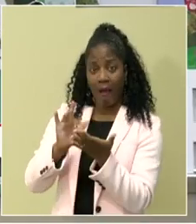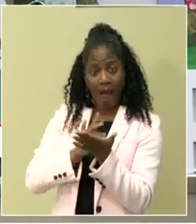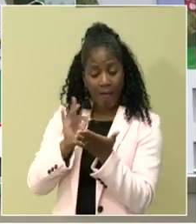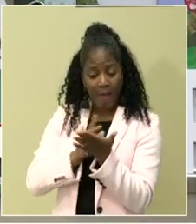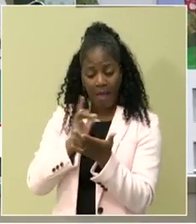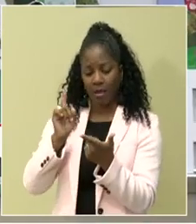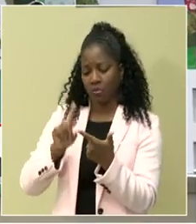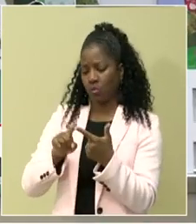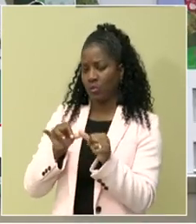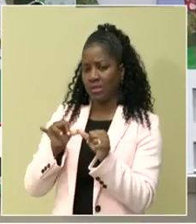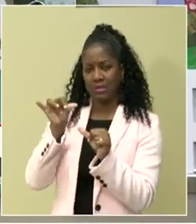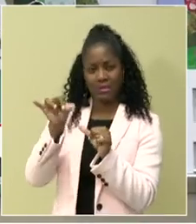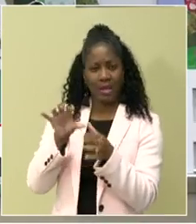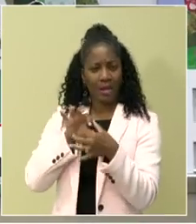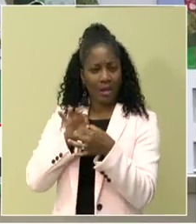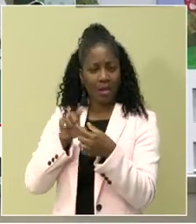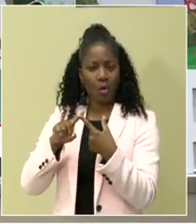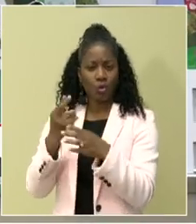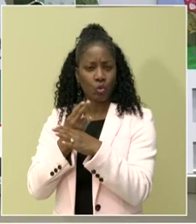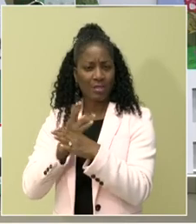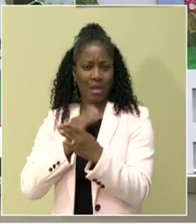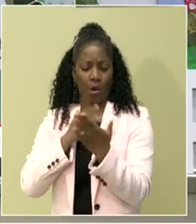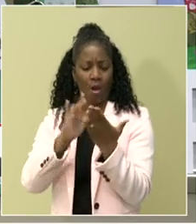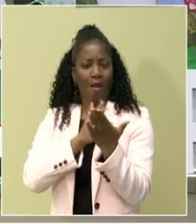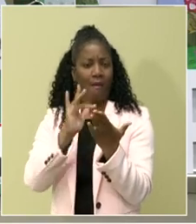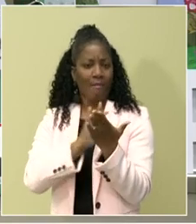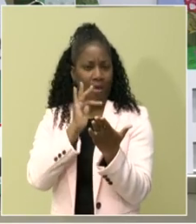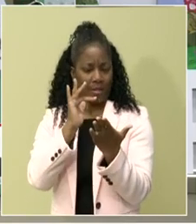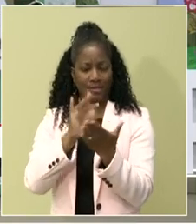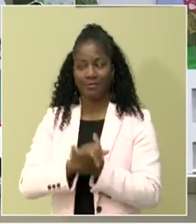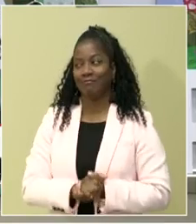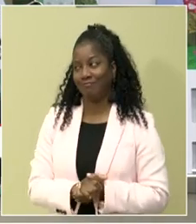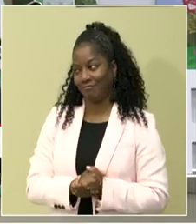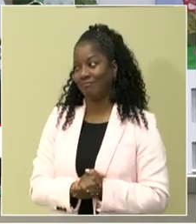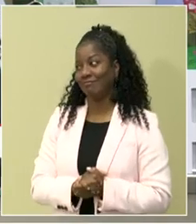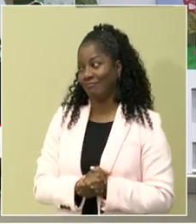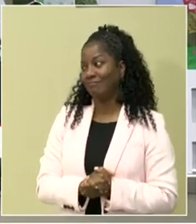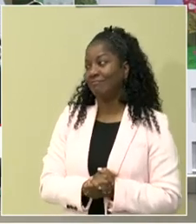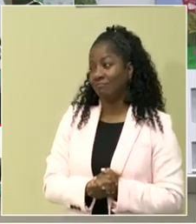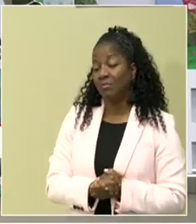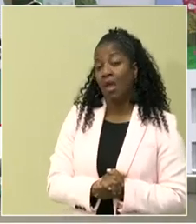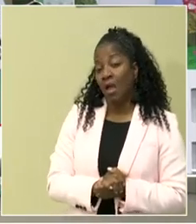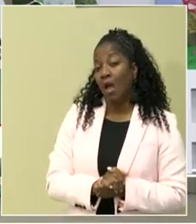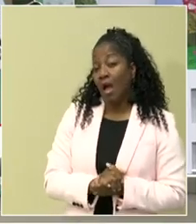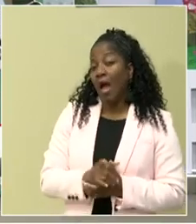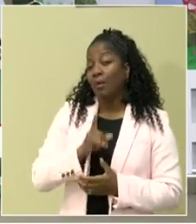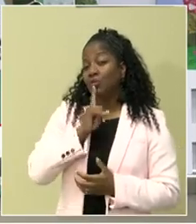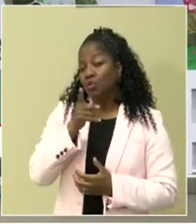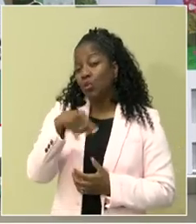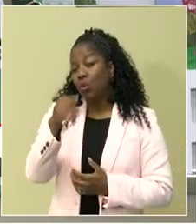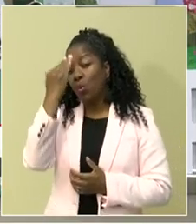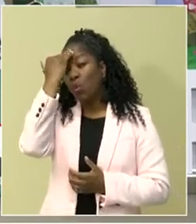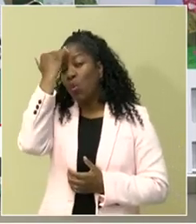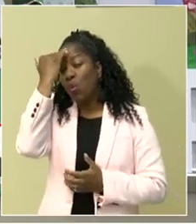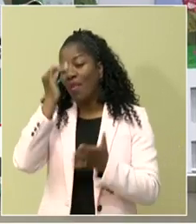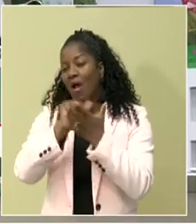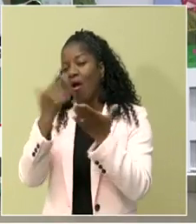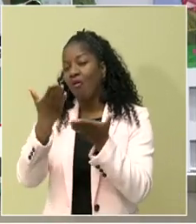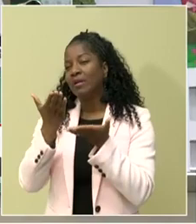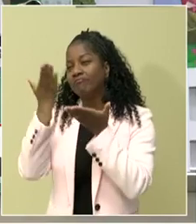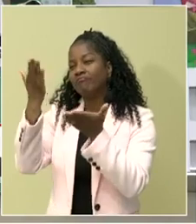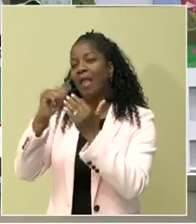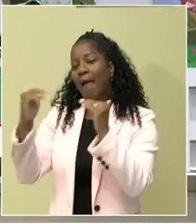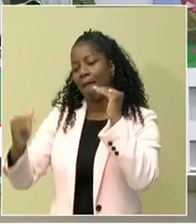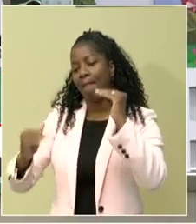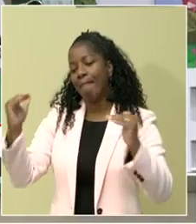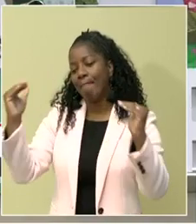stay connected using iPads. You probably know that I submitted a balanced budget to the council a couple